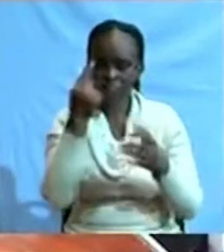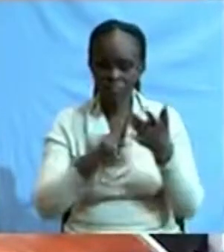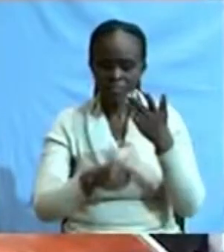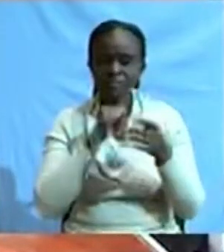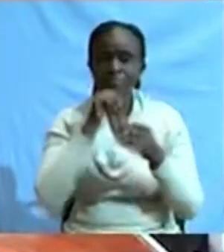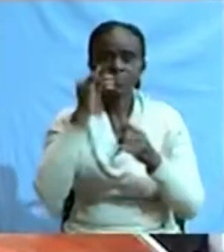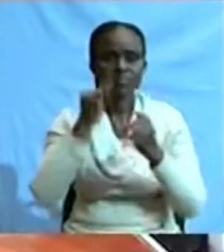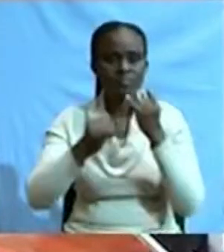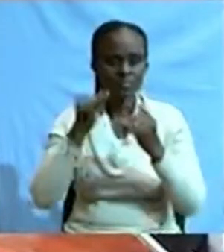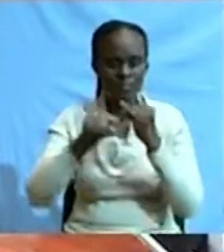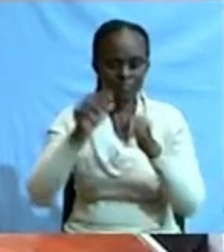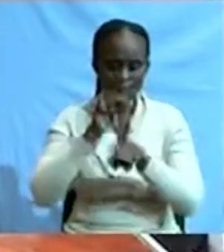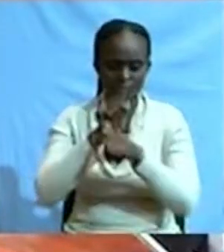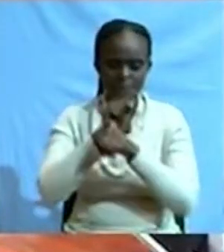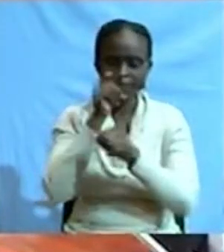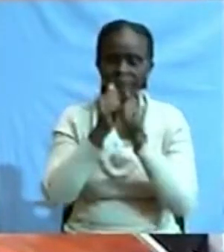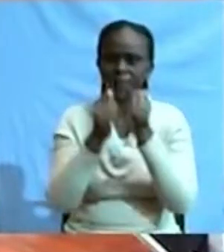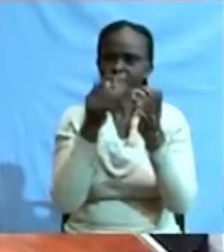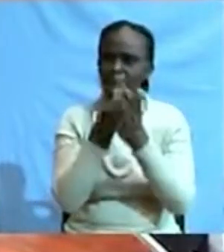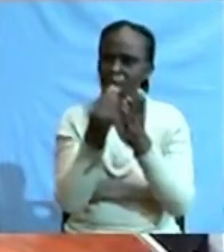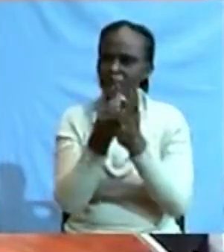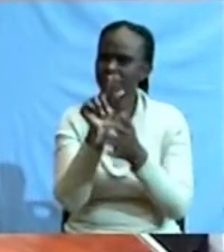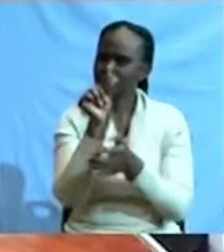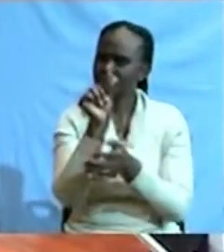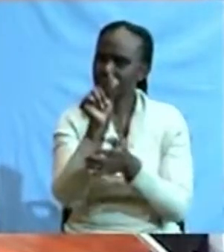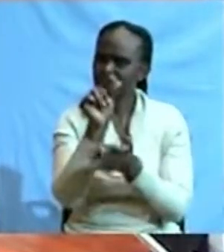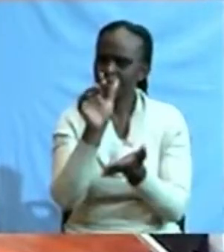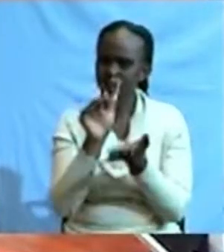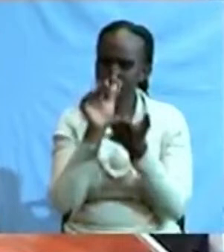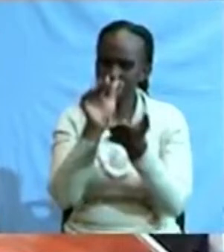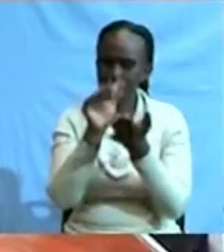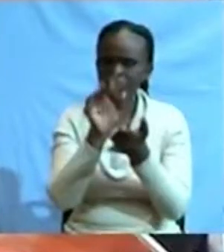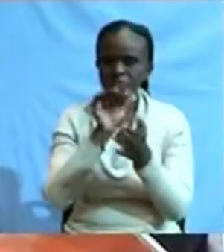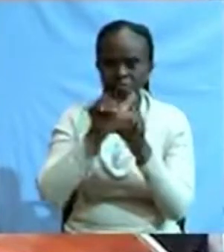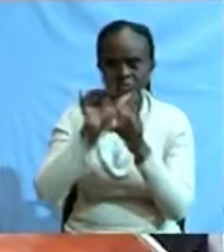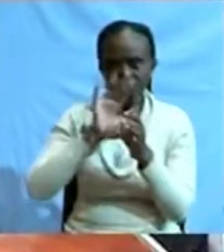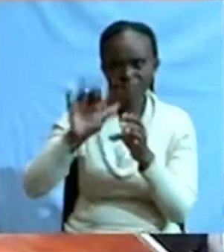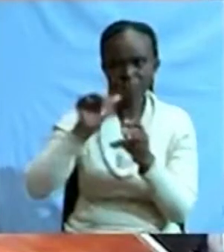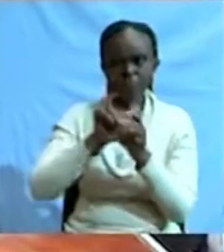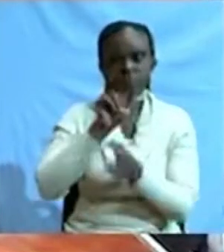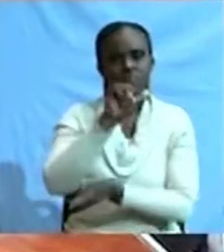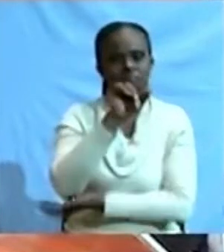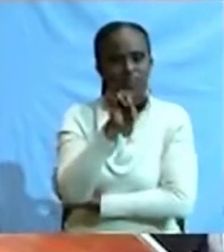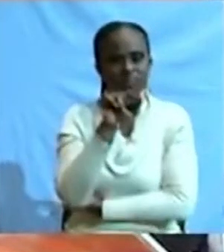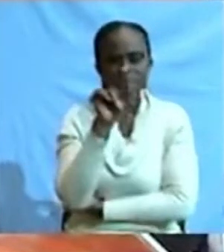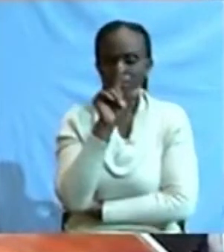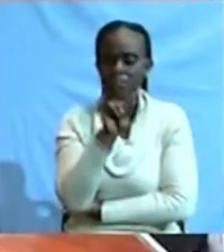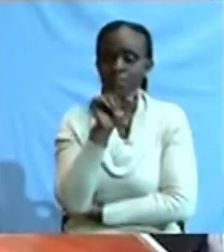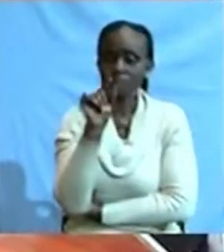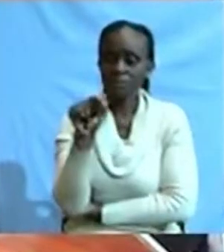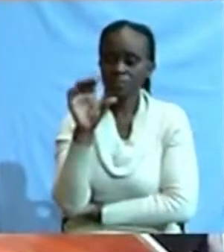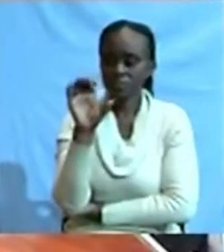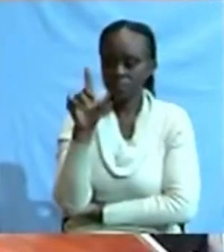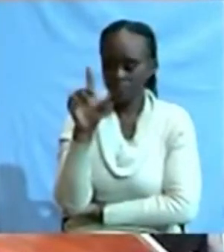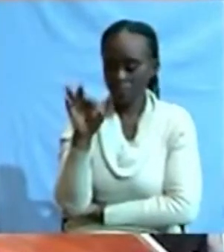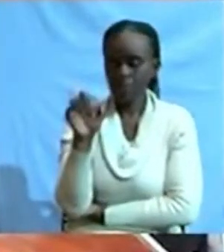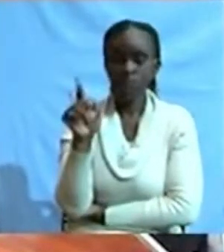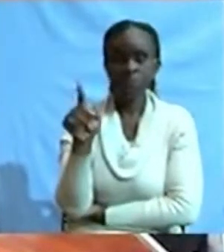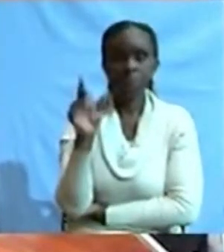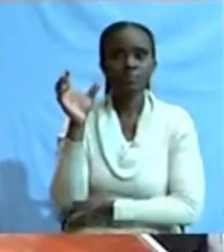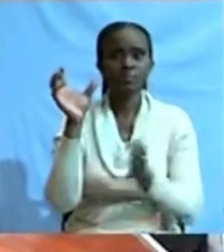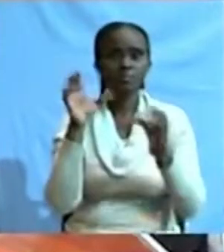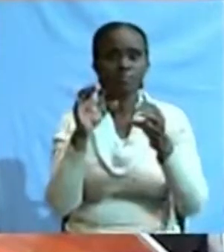of the project due to little funding allocated to it in 2020 CDF, the Council, through